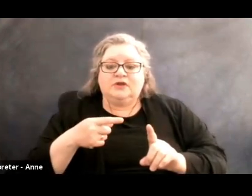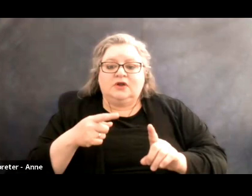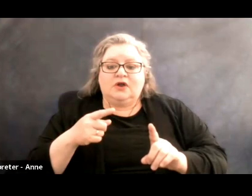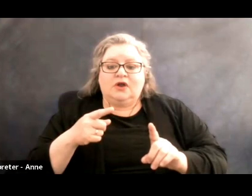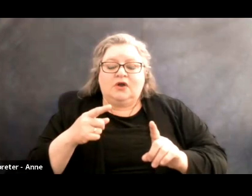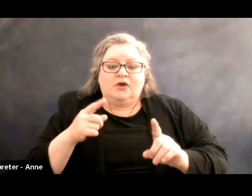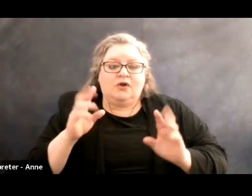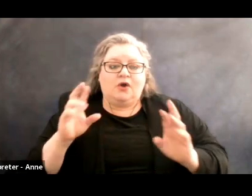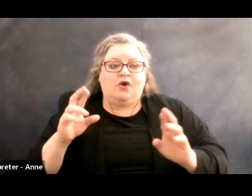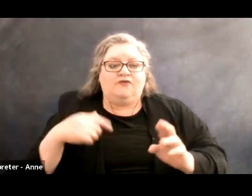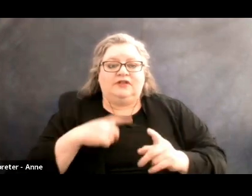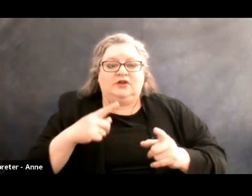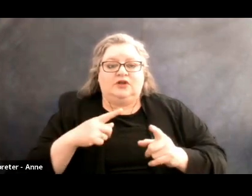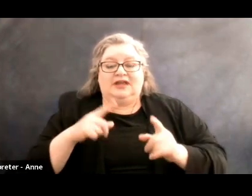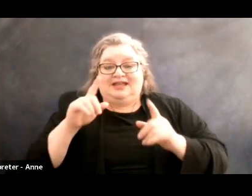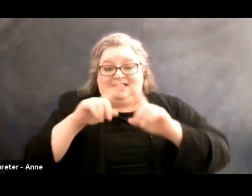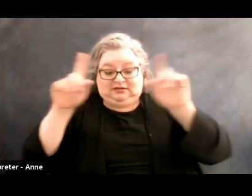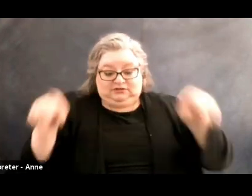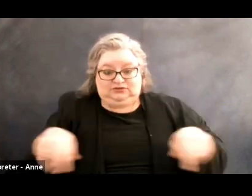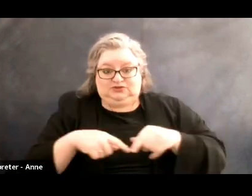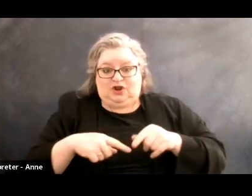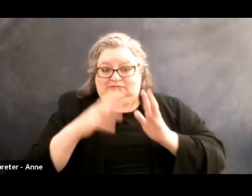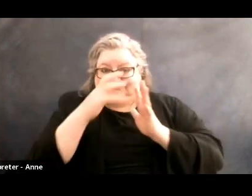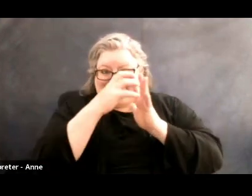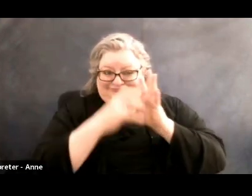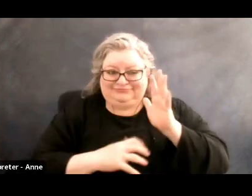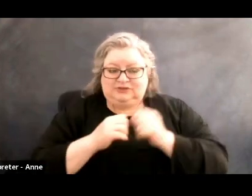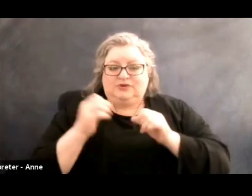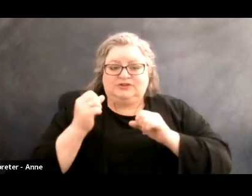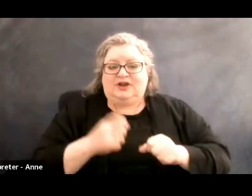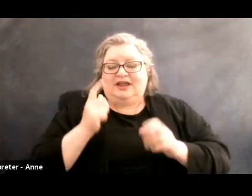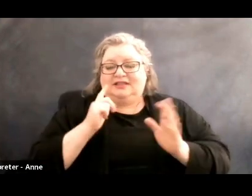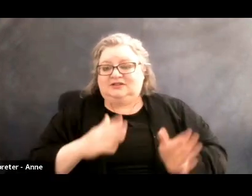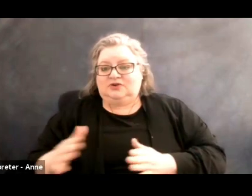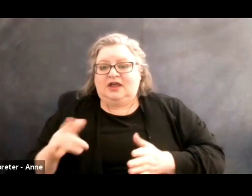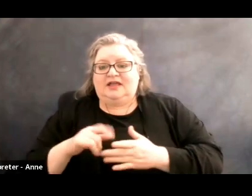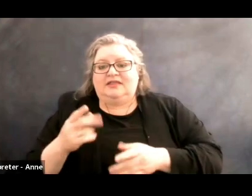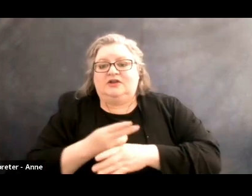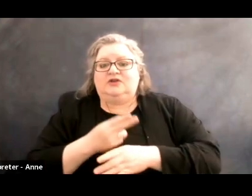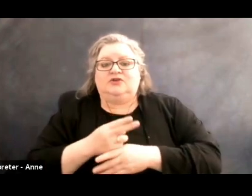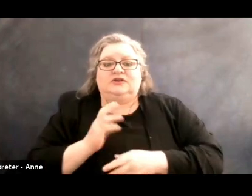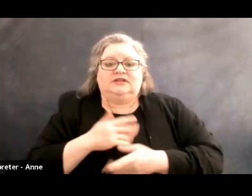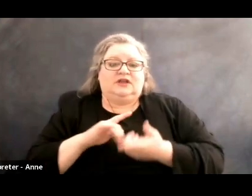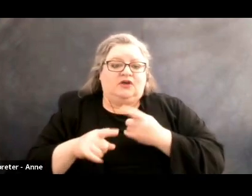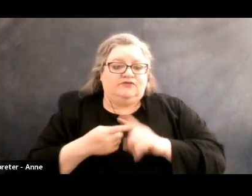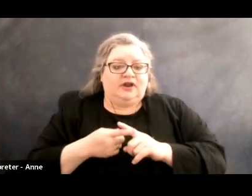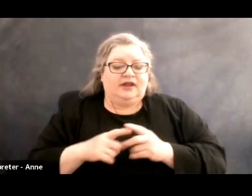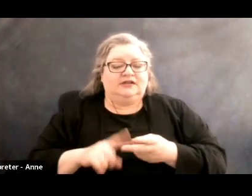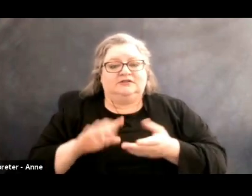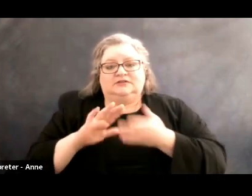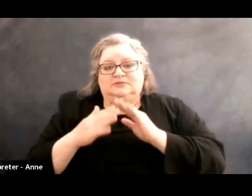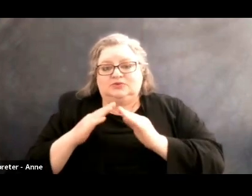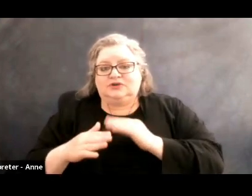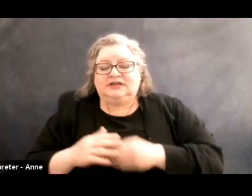can have filled this chart with so many strengths and so many strategies utilizing our friends, our